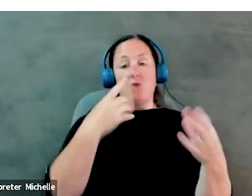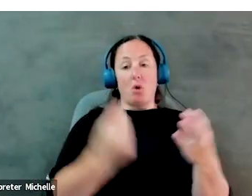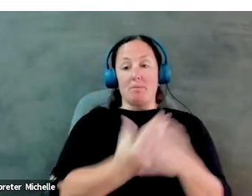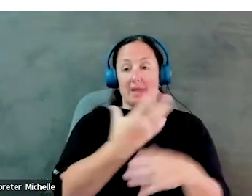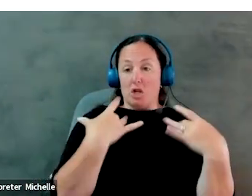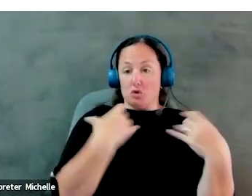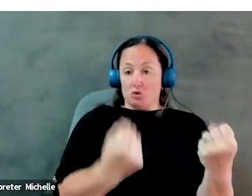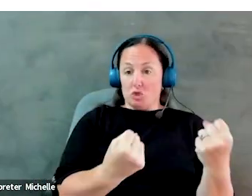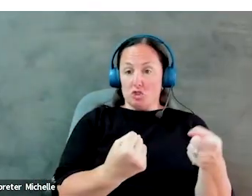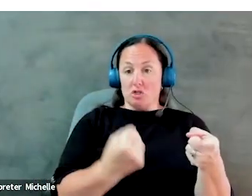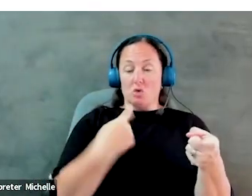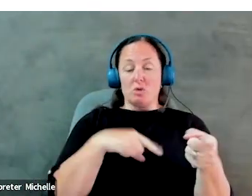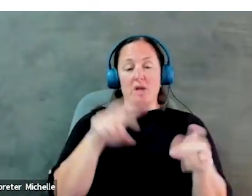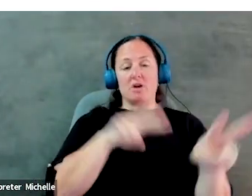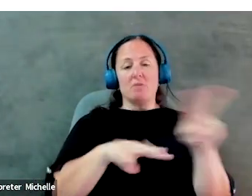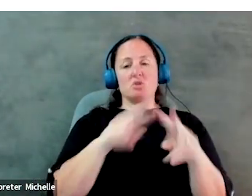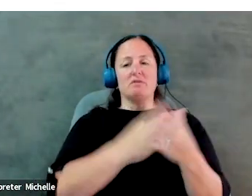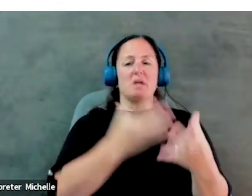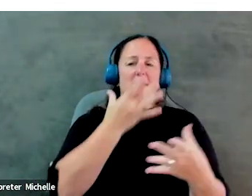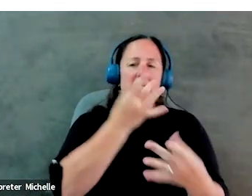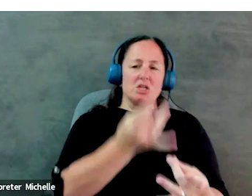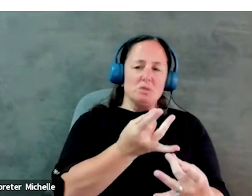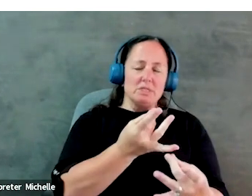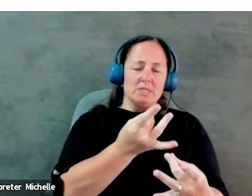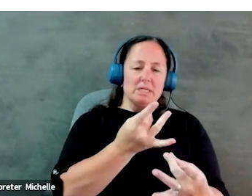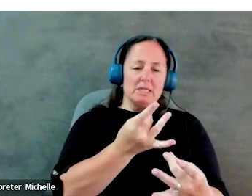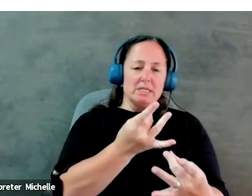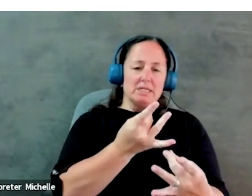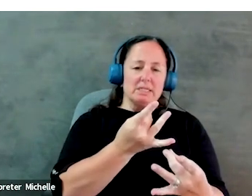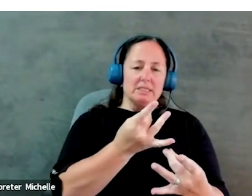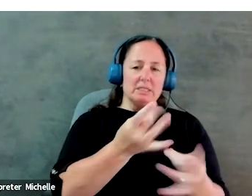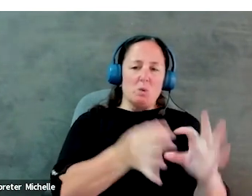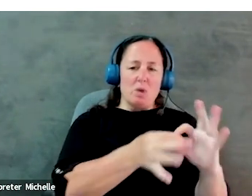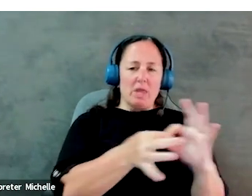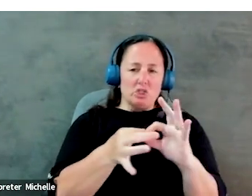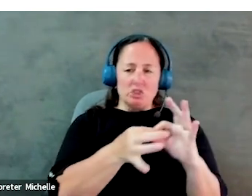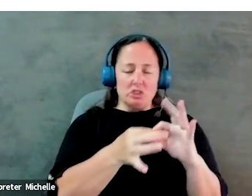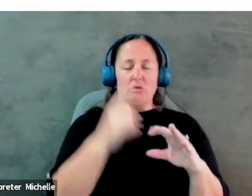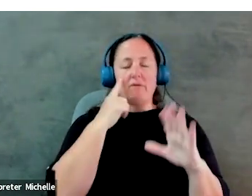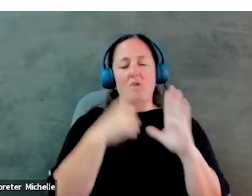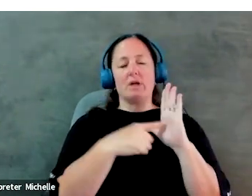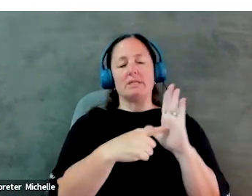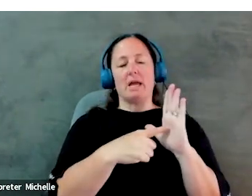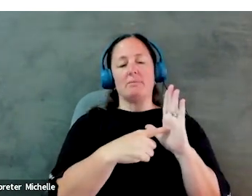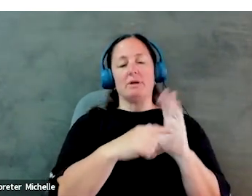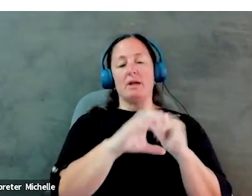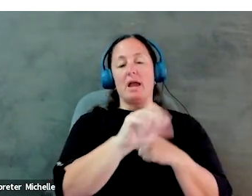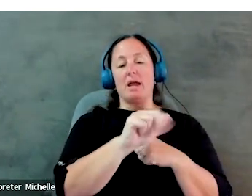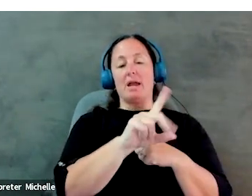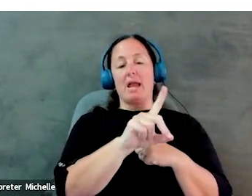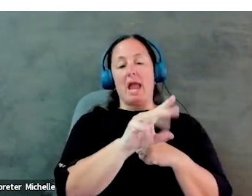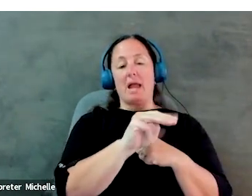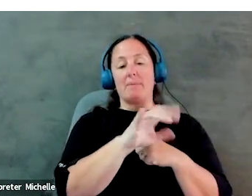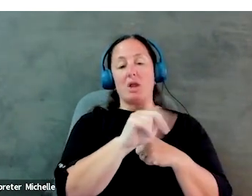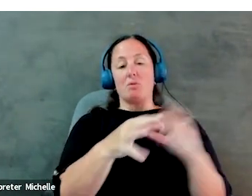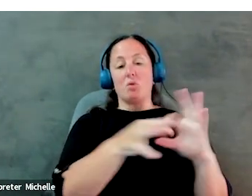plant nutrition, we have observed some interesting in relations. For example,